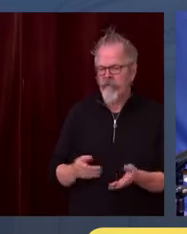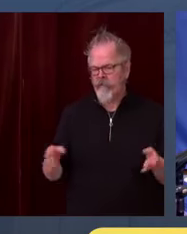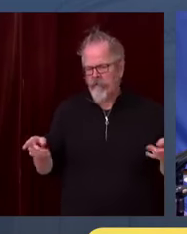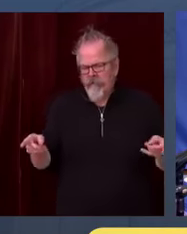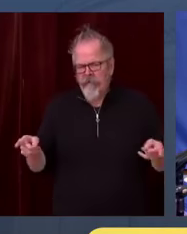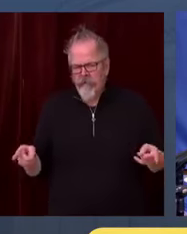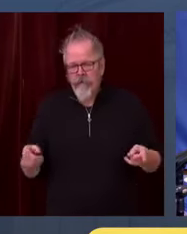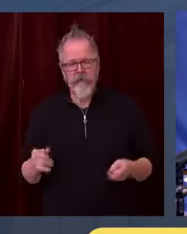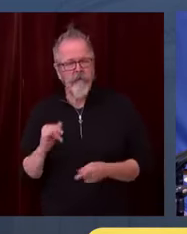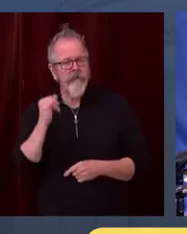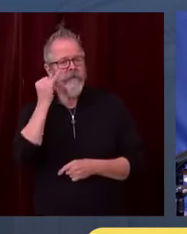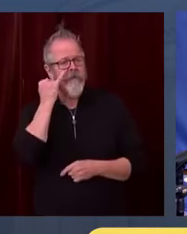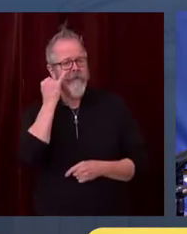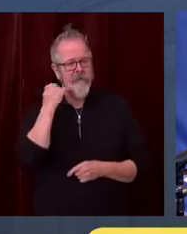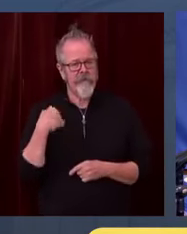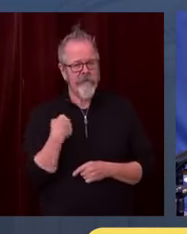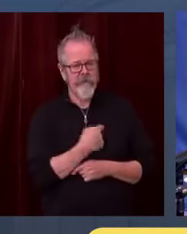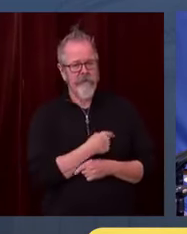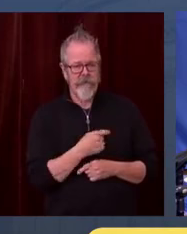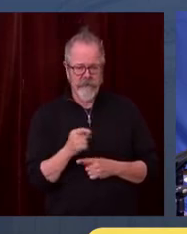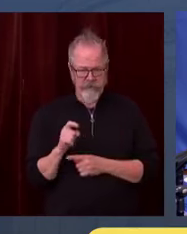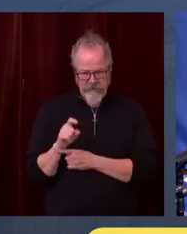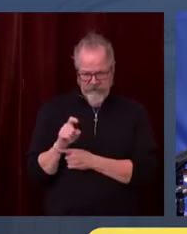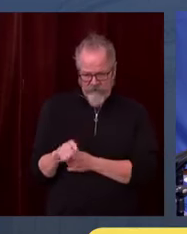Right now, we don't have any plans to do this at the moment.